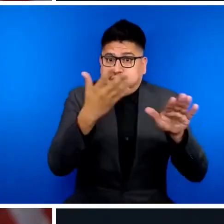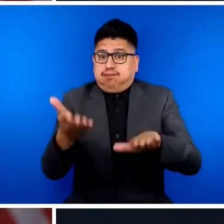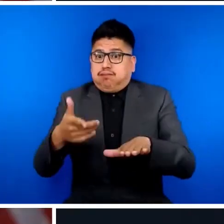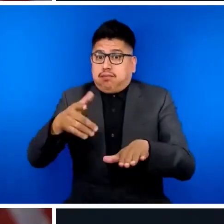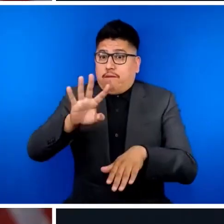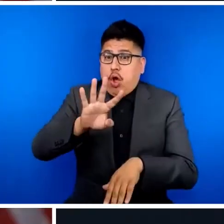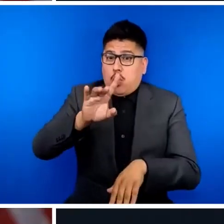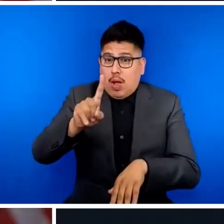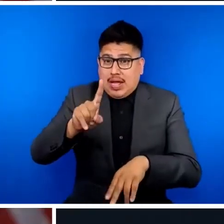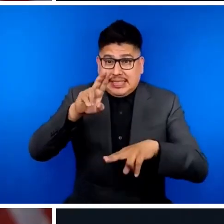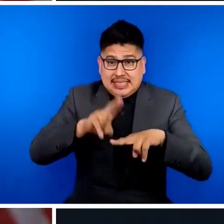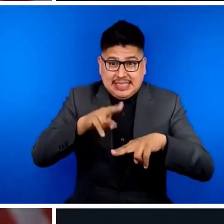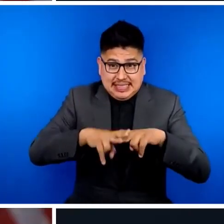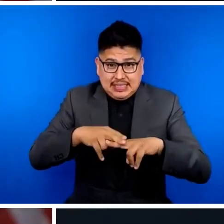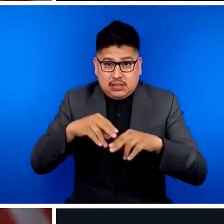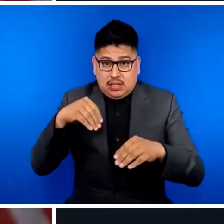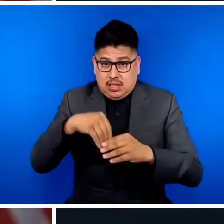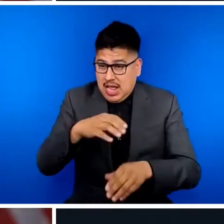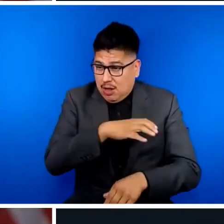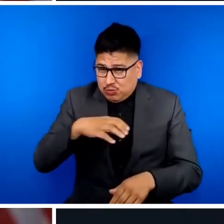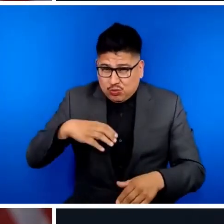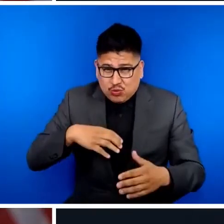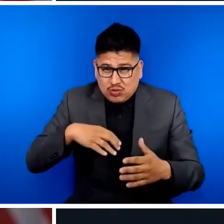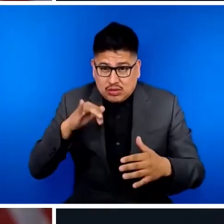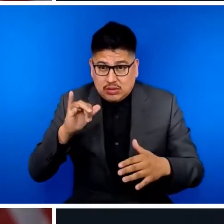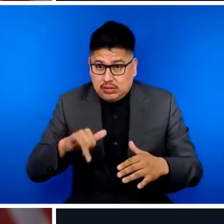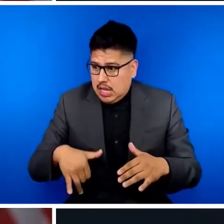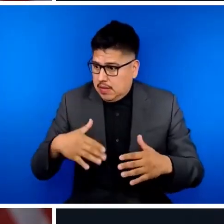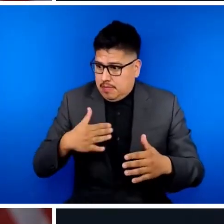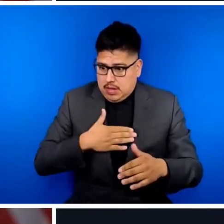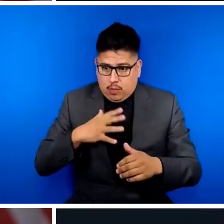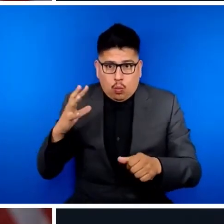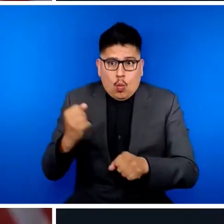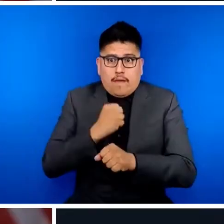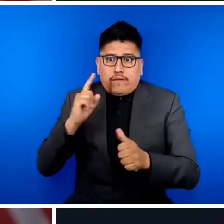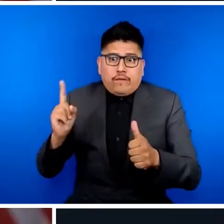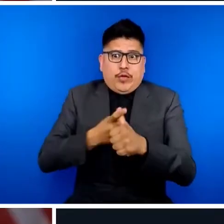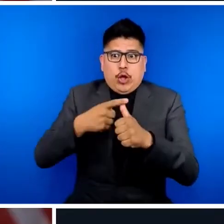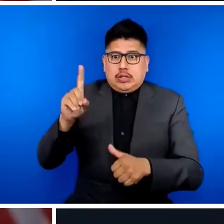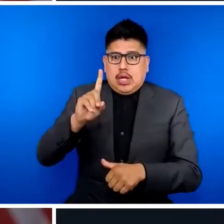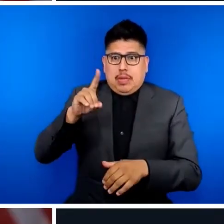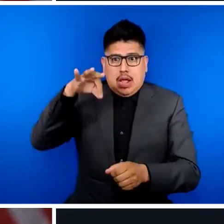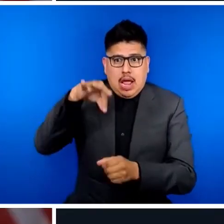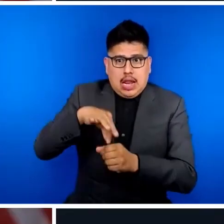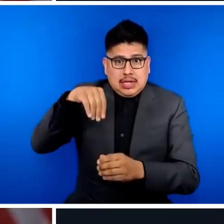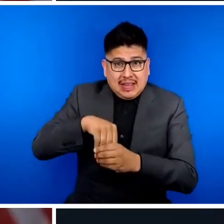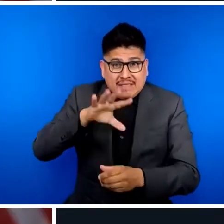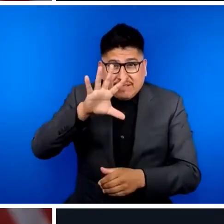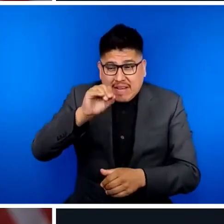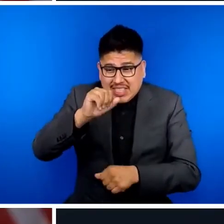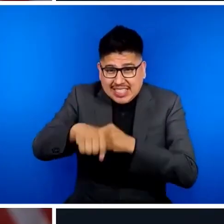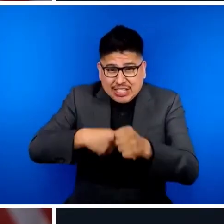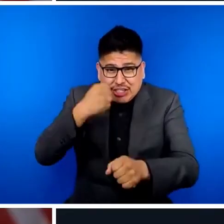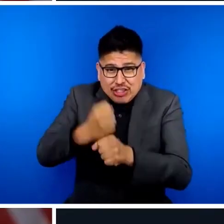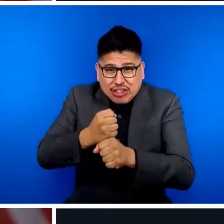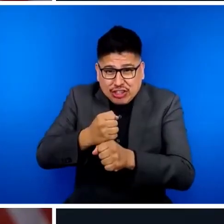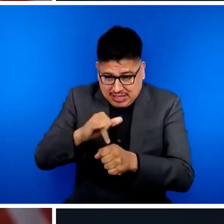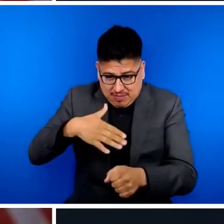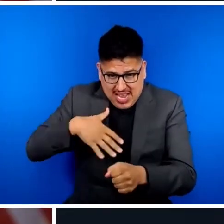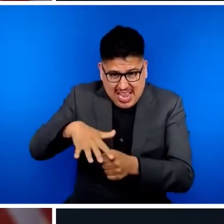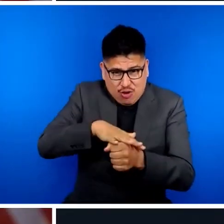Congress. In my case, I was the first Democrat elected in 50 years, swinging our district 17